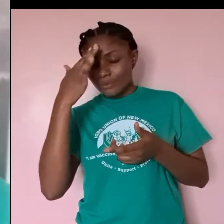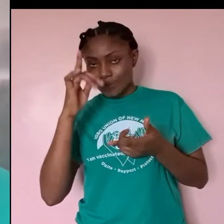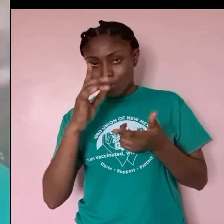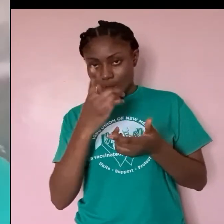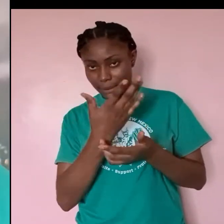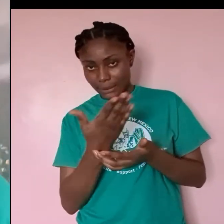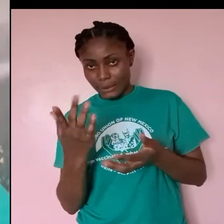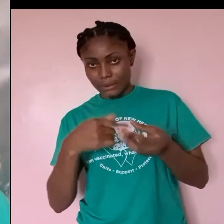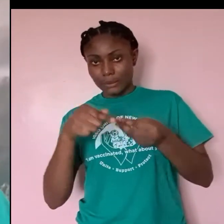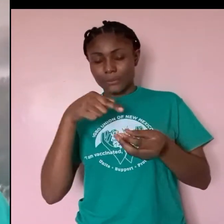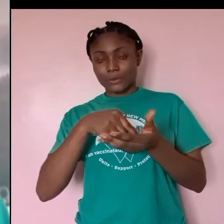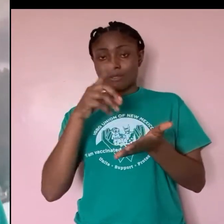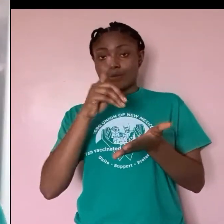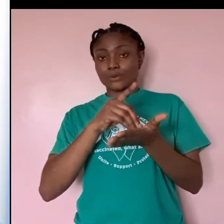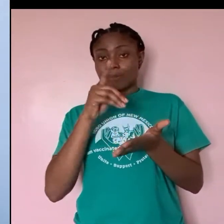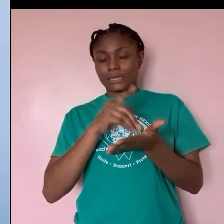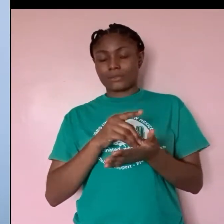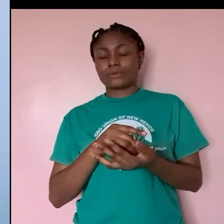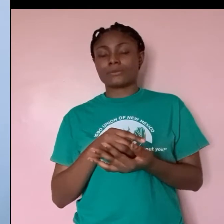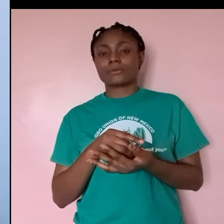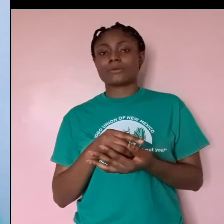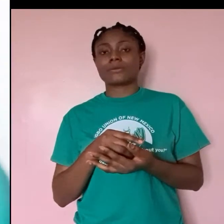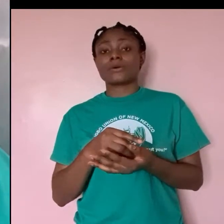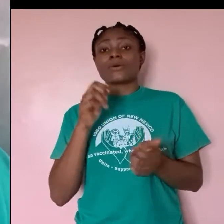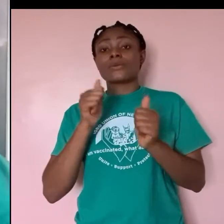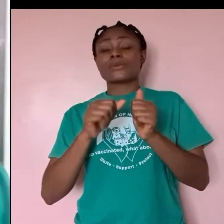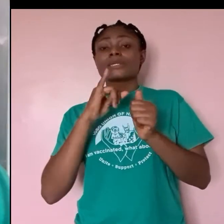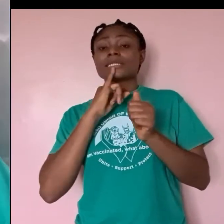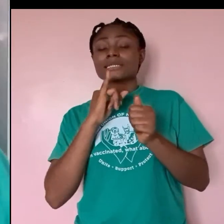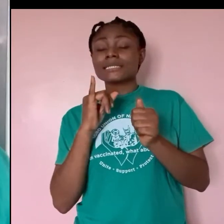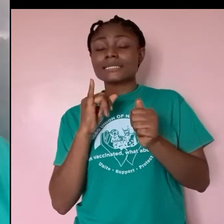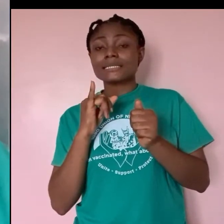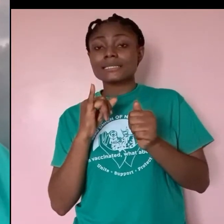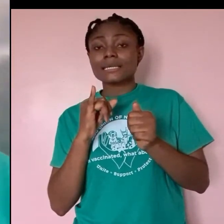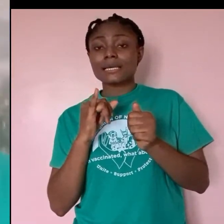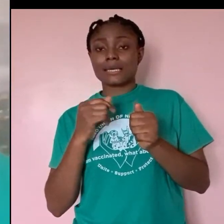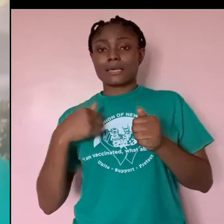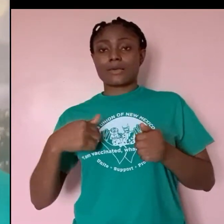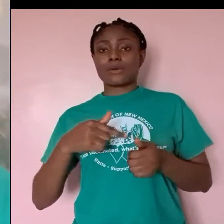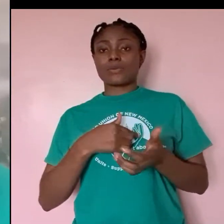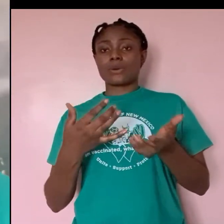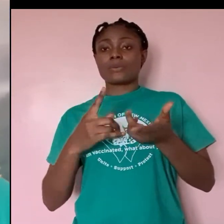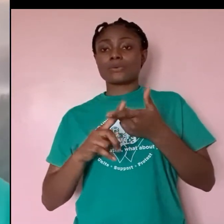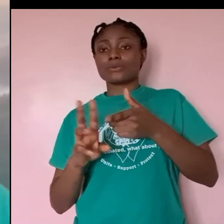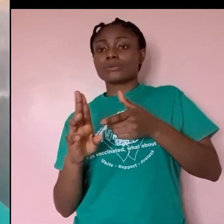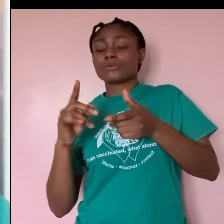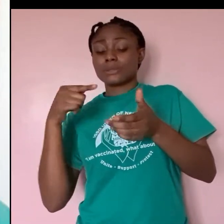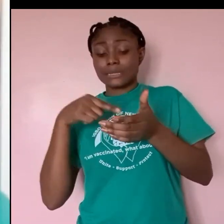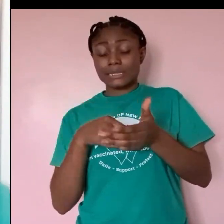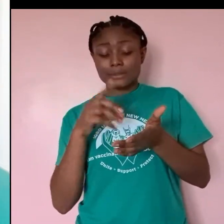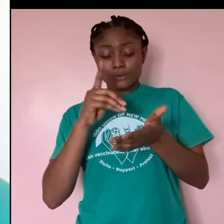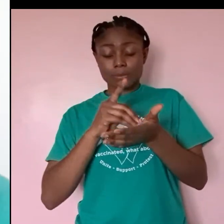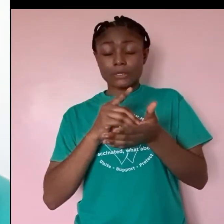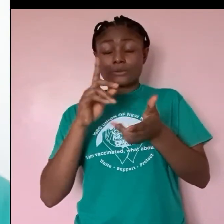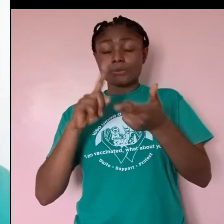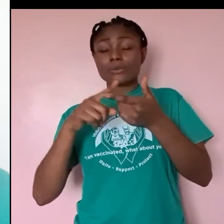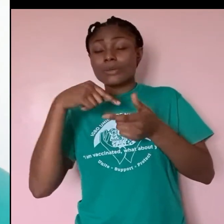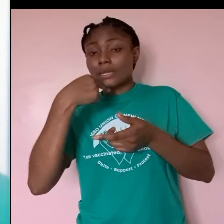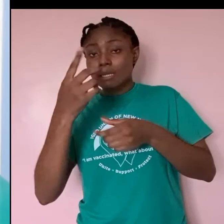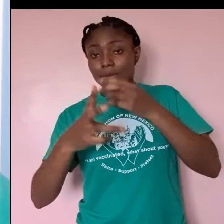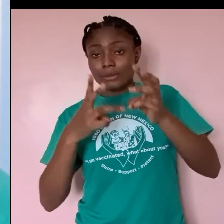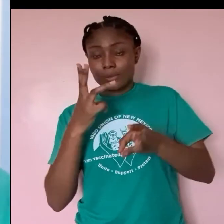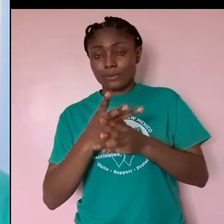this documentation, which is we want to use this documentation to show the world that